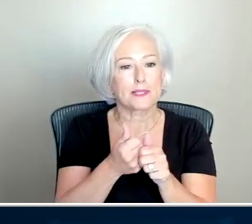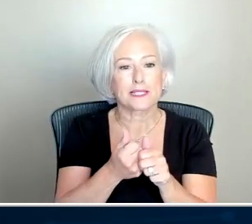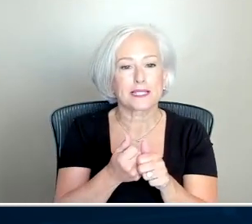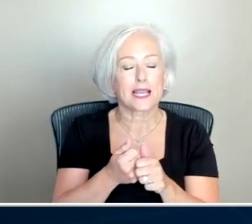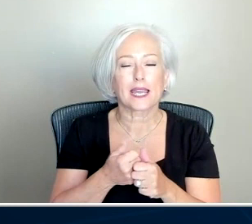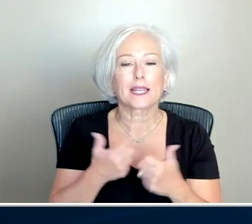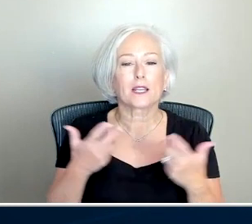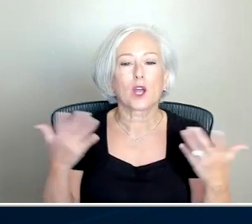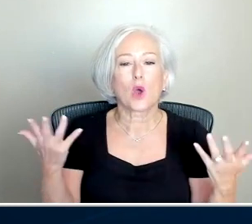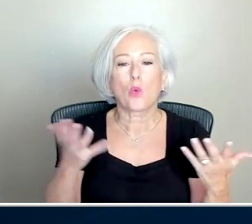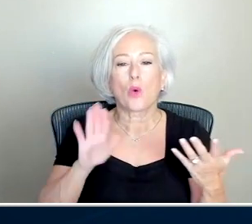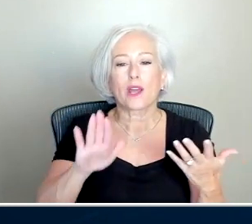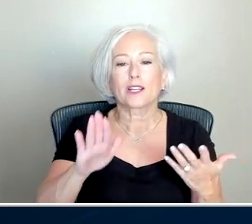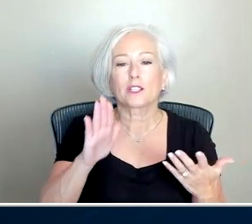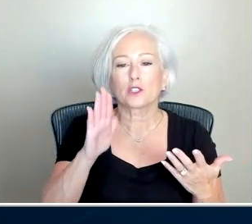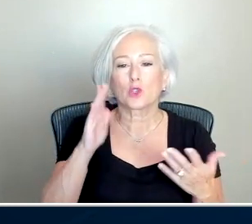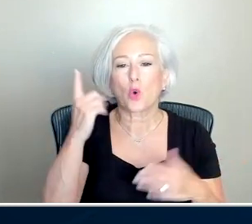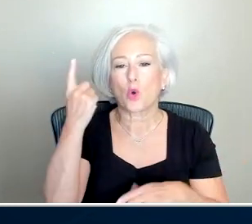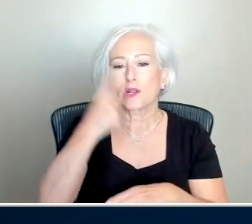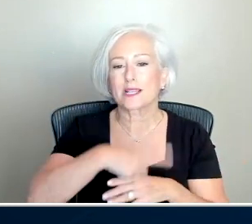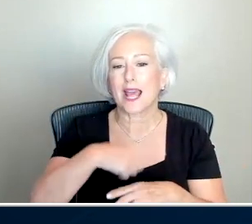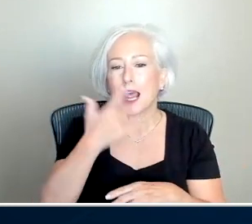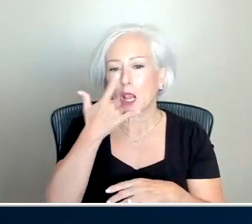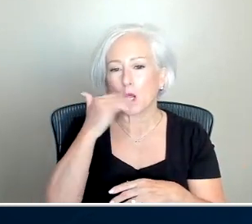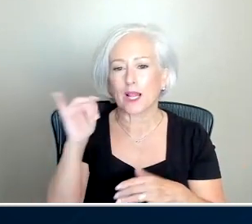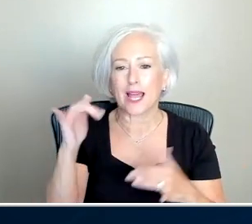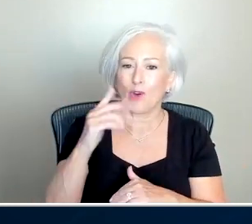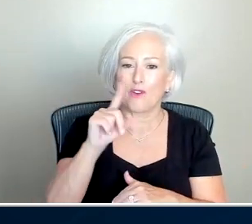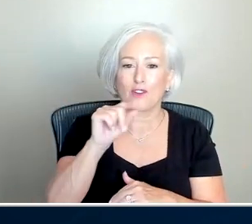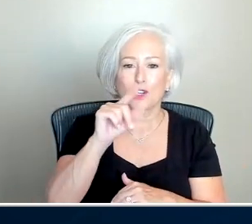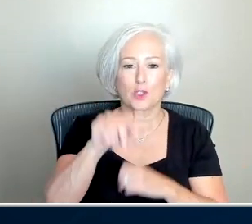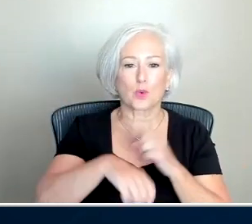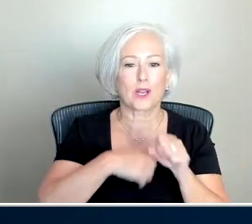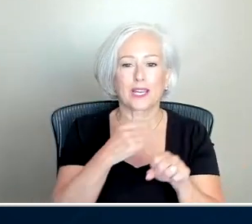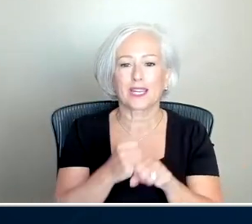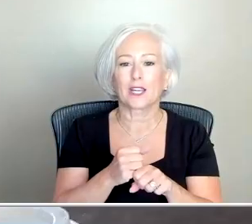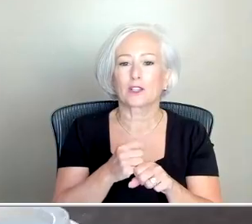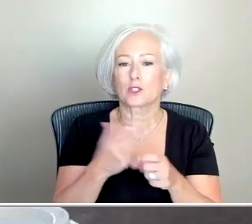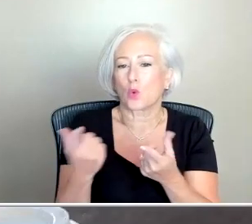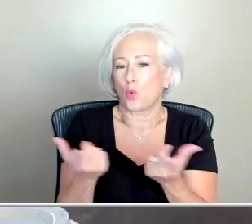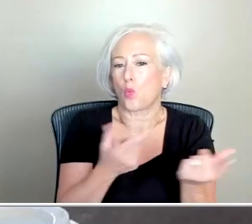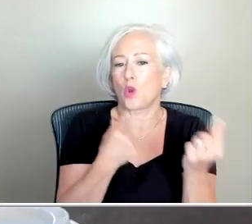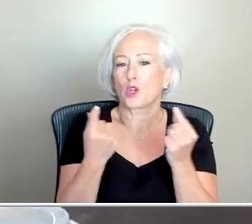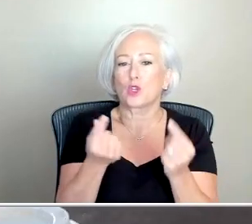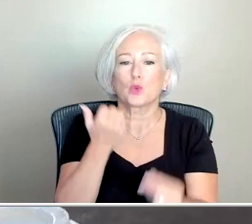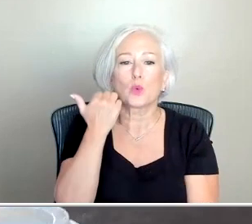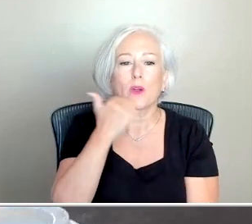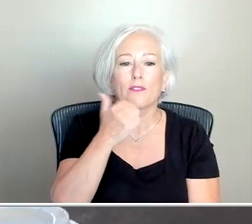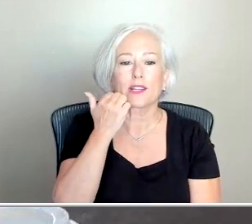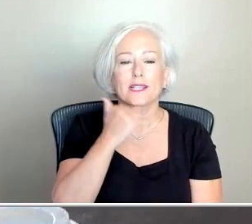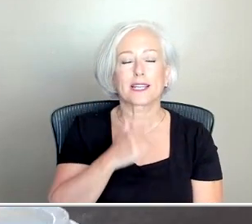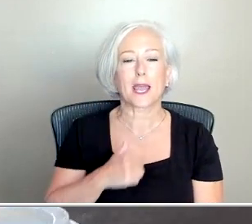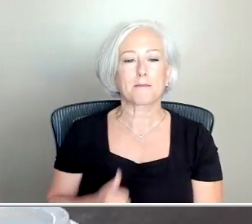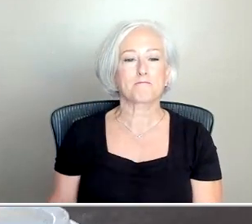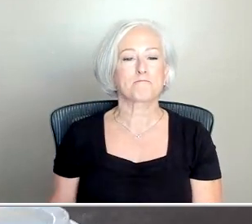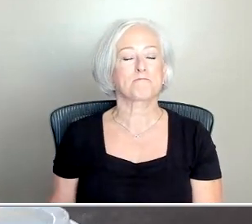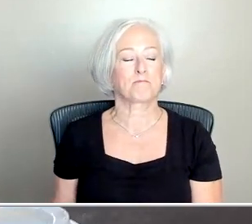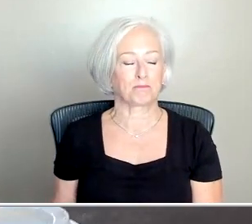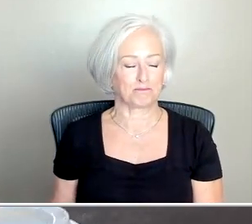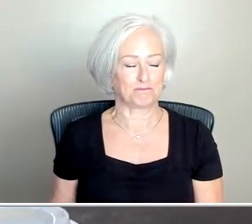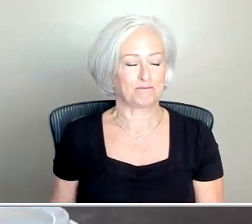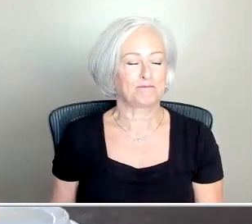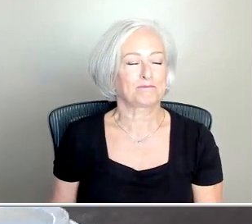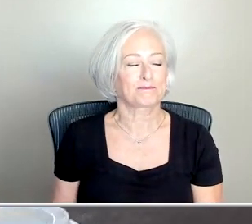You're cancer-free, more than 20 years. How are you spending your days? Well, I've got an